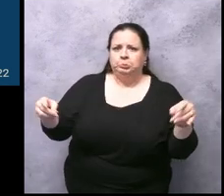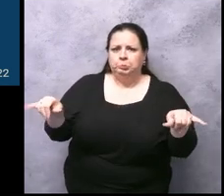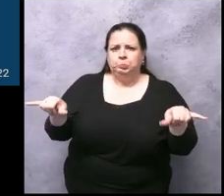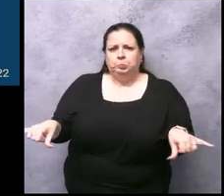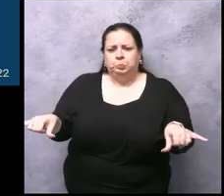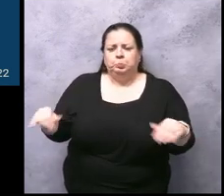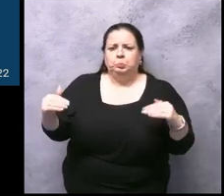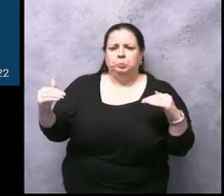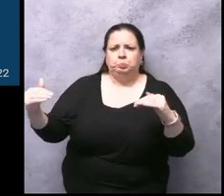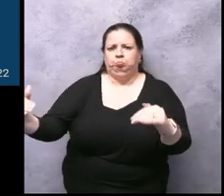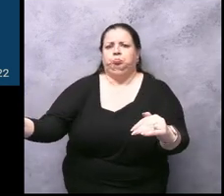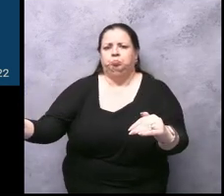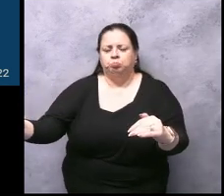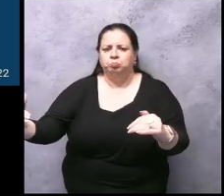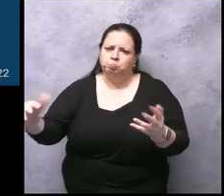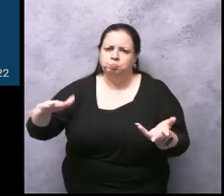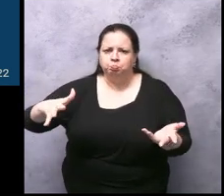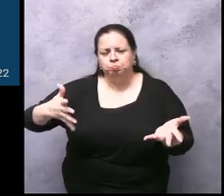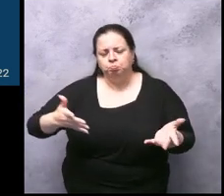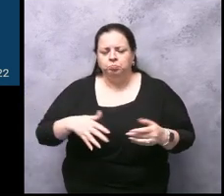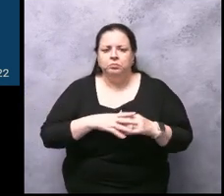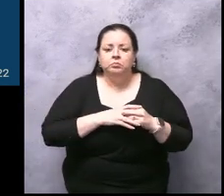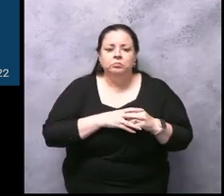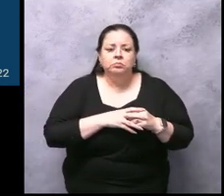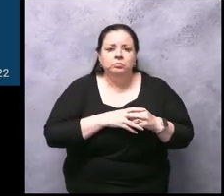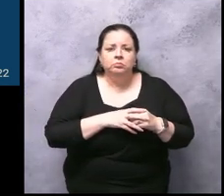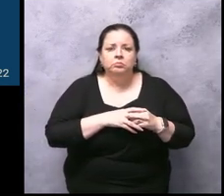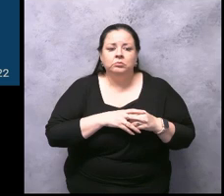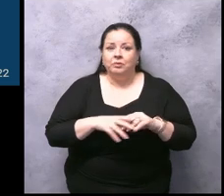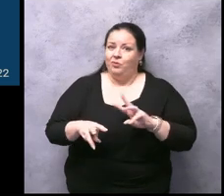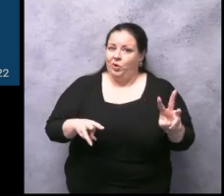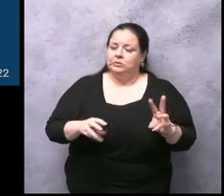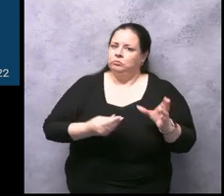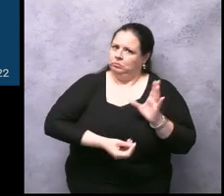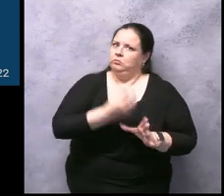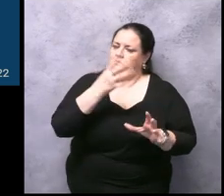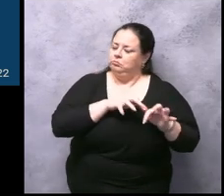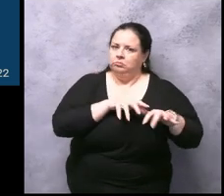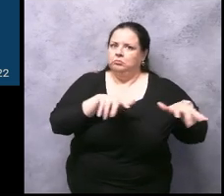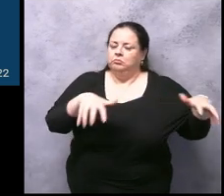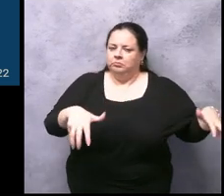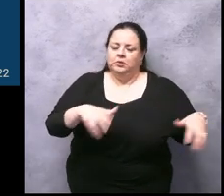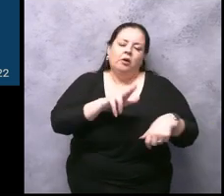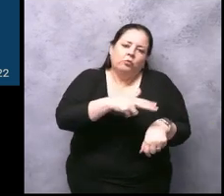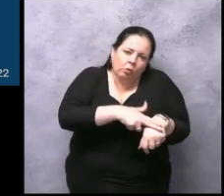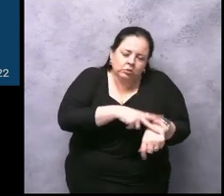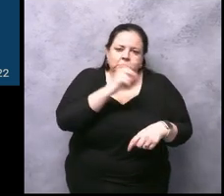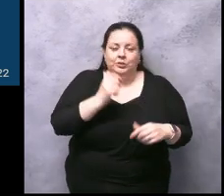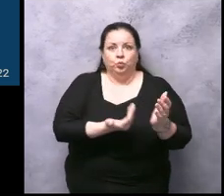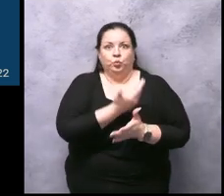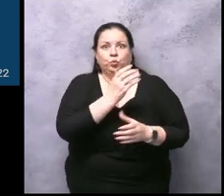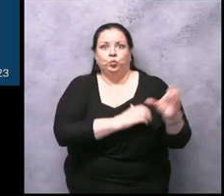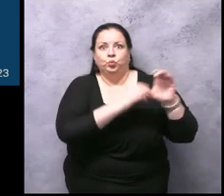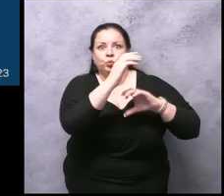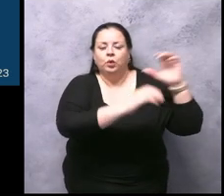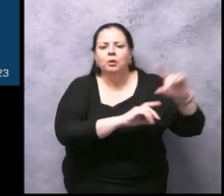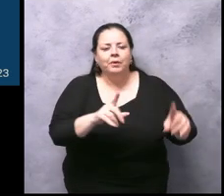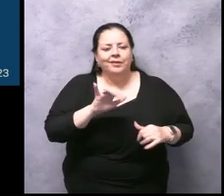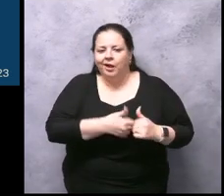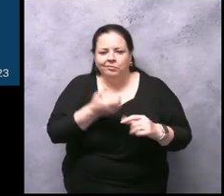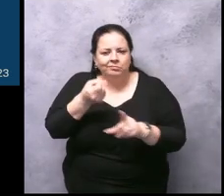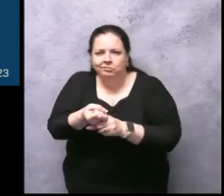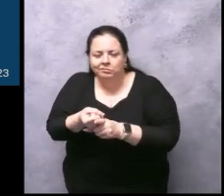is projected to remain fairly stable. The high growth in the west, of course, with the construction. But how does this relate